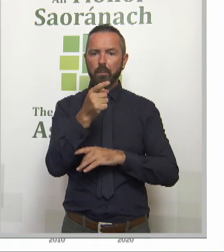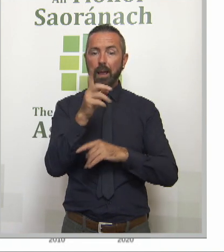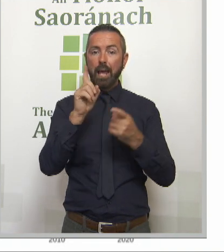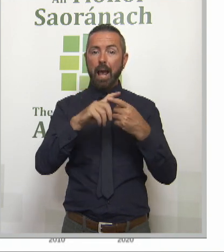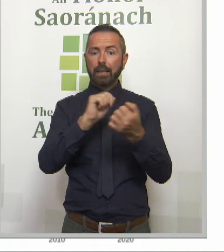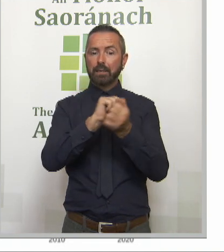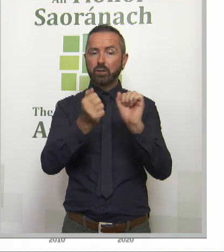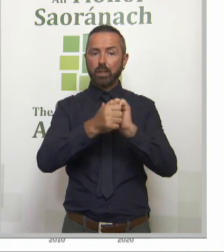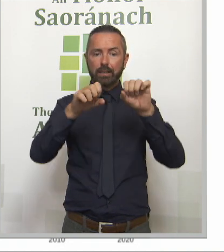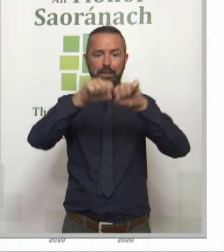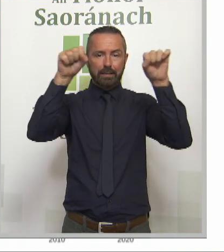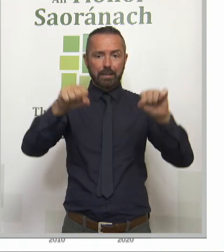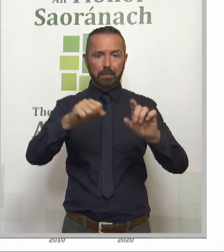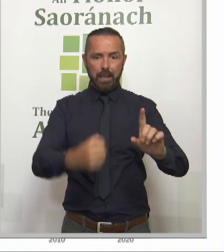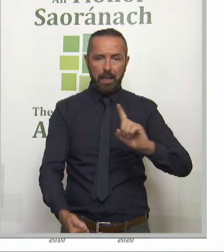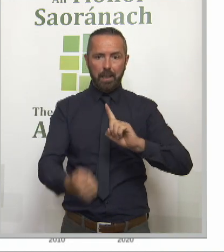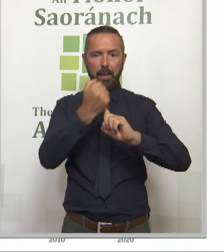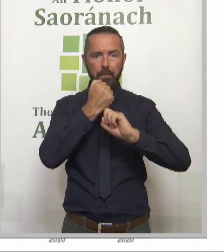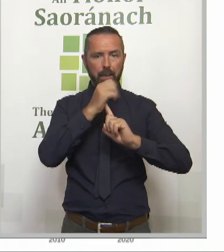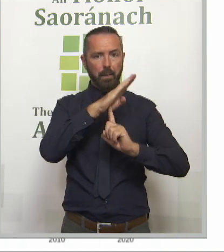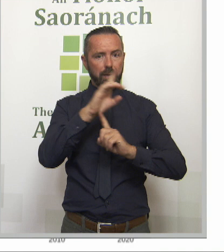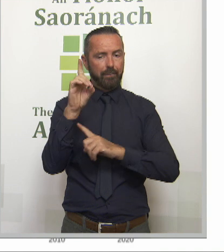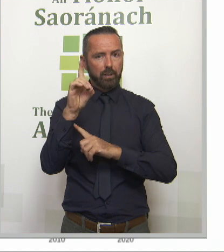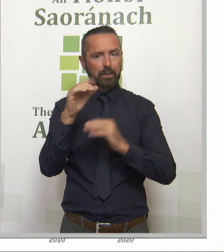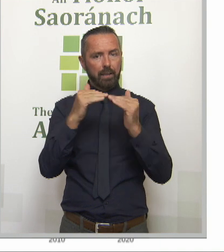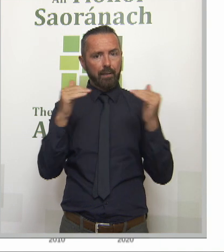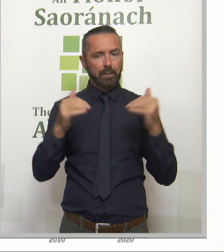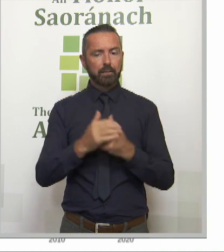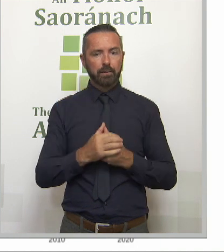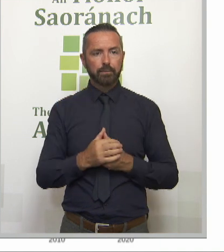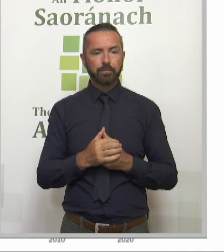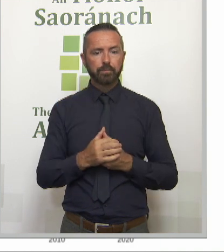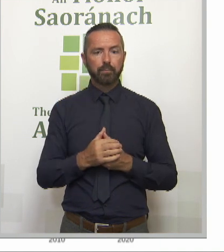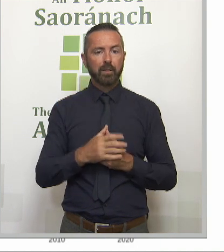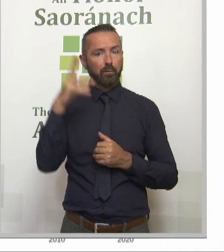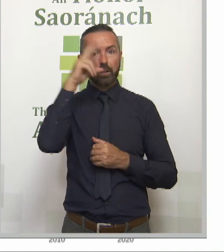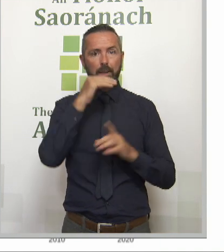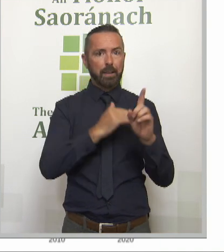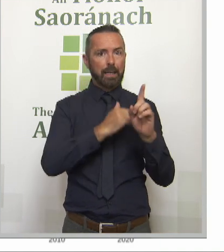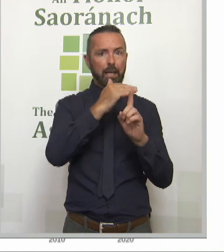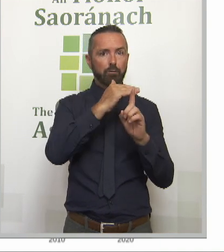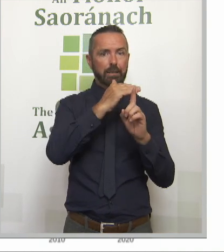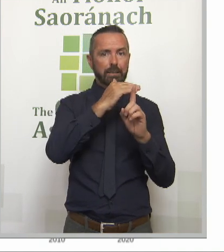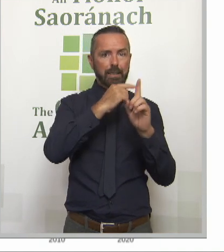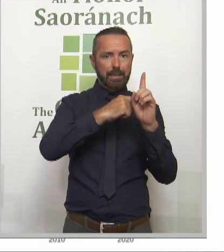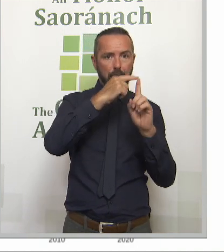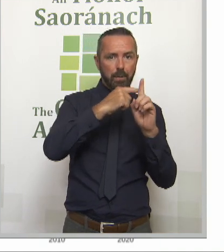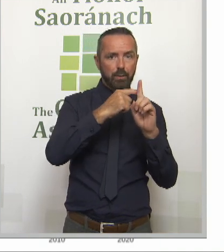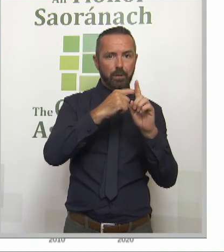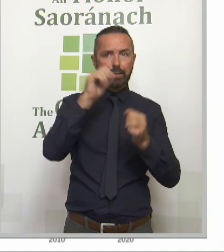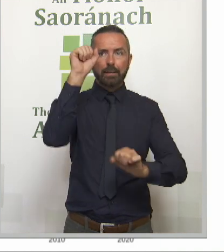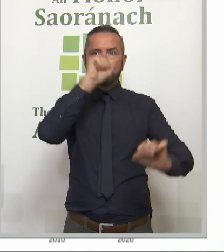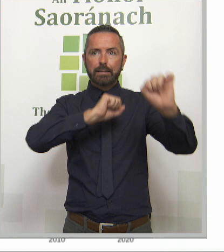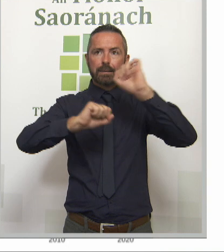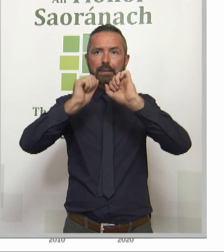system and having impacts on biodiversity. In terms of increasing temperatures, changes in seasonality,